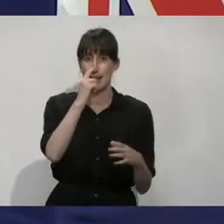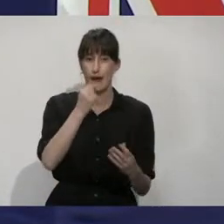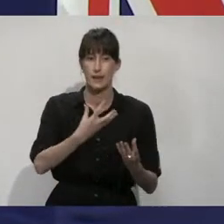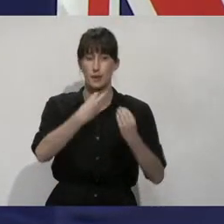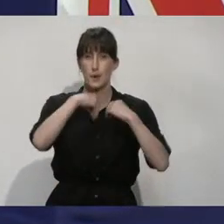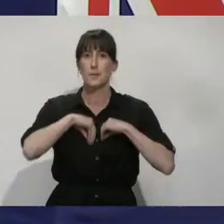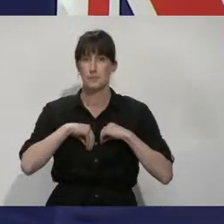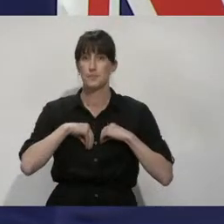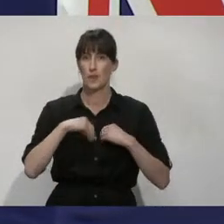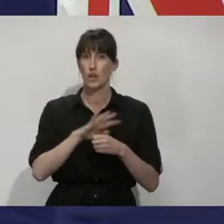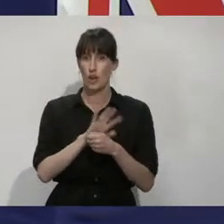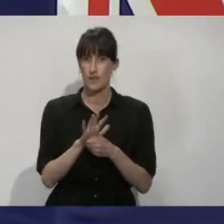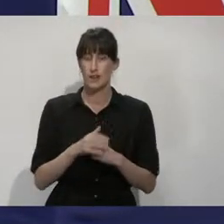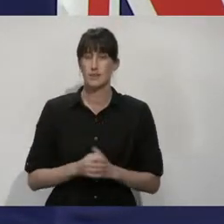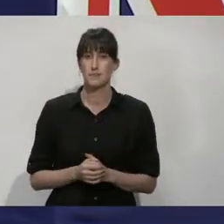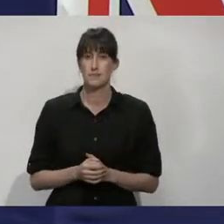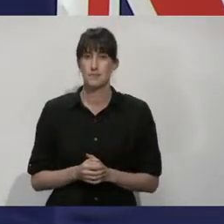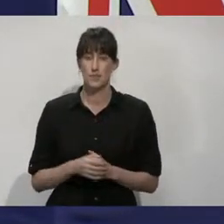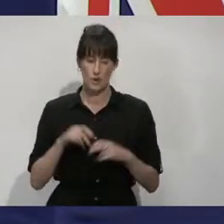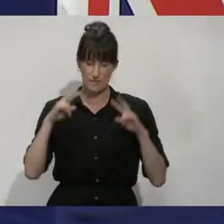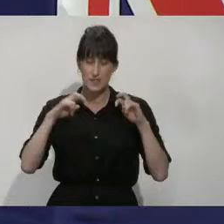National Contact Tracing Service has